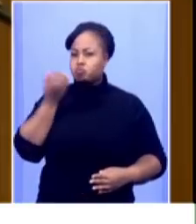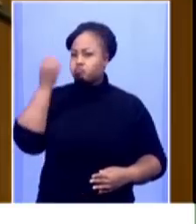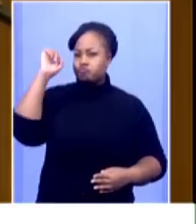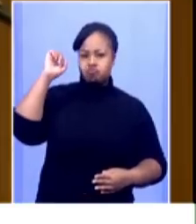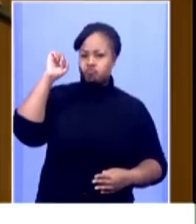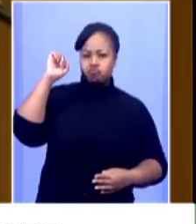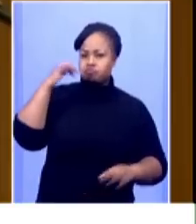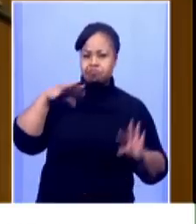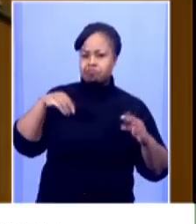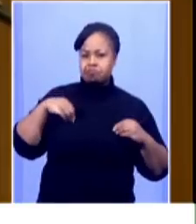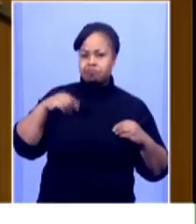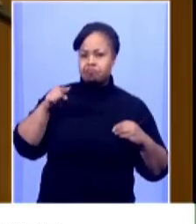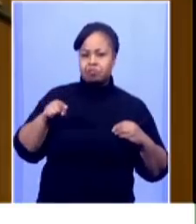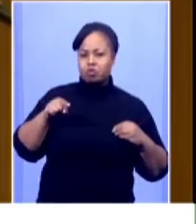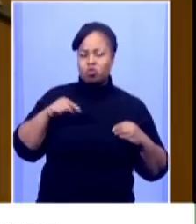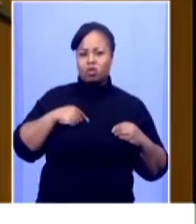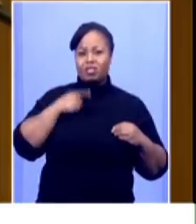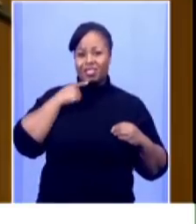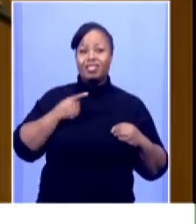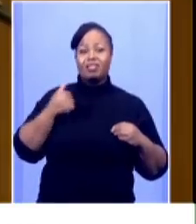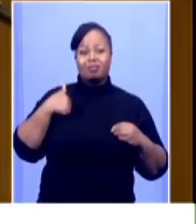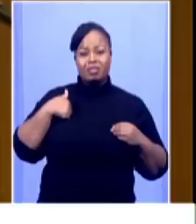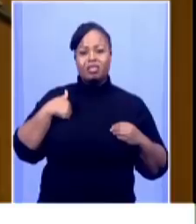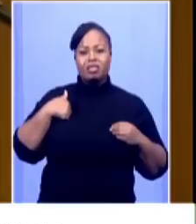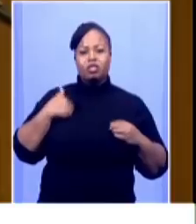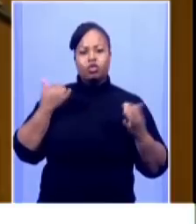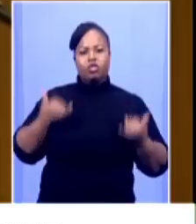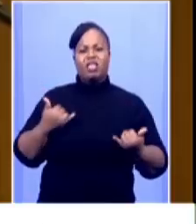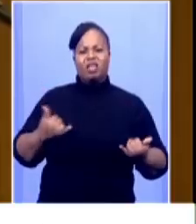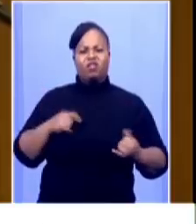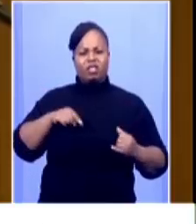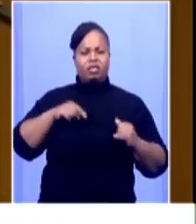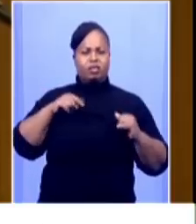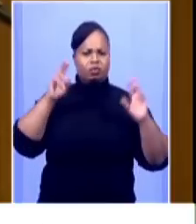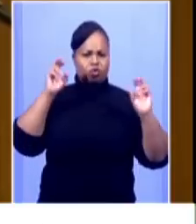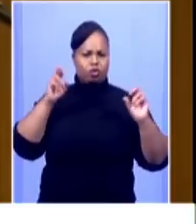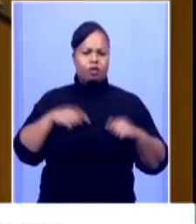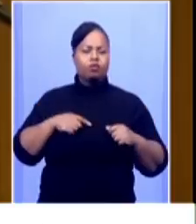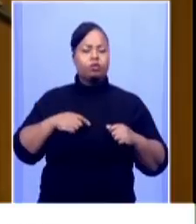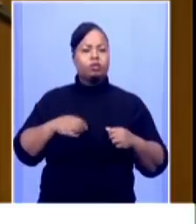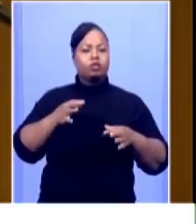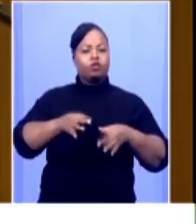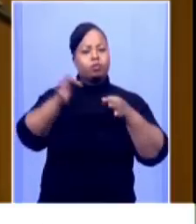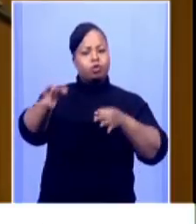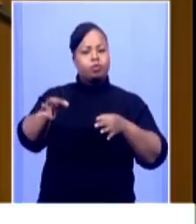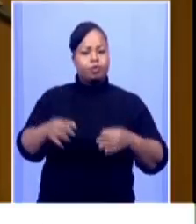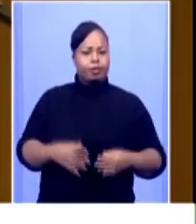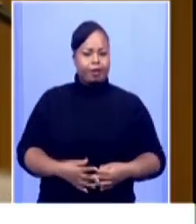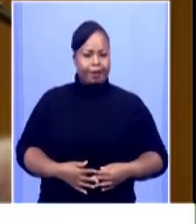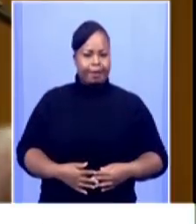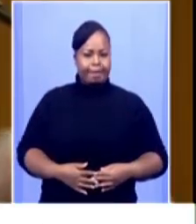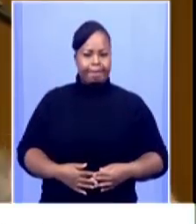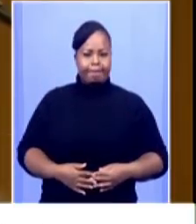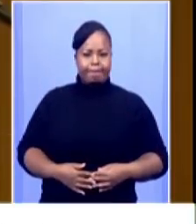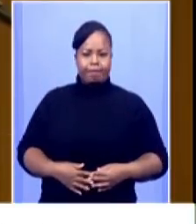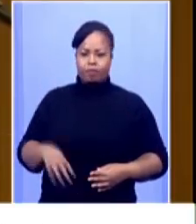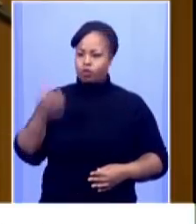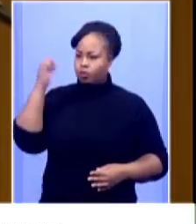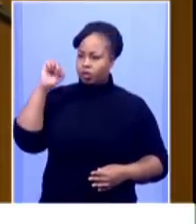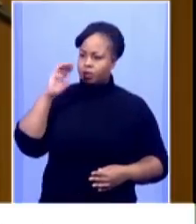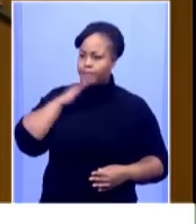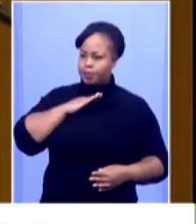me presiding today in this matter, just for purposes of the postponement? I have no objection. Thank